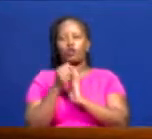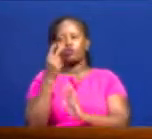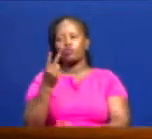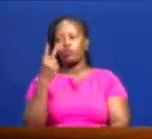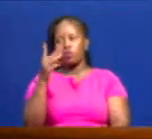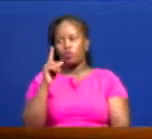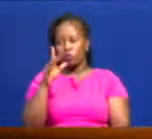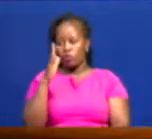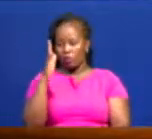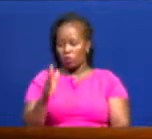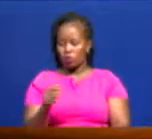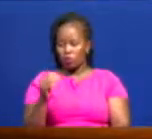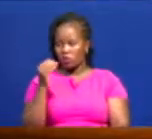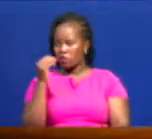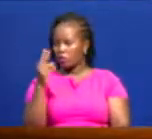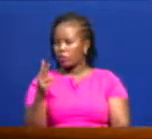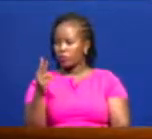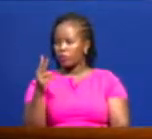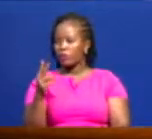Clause